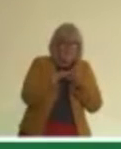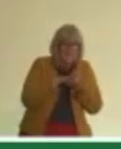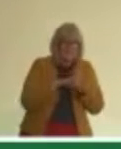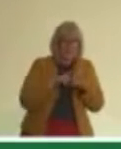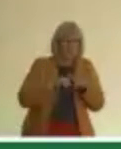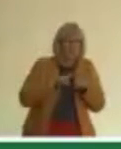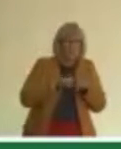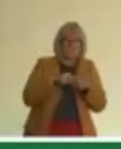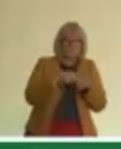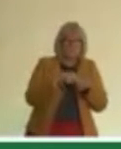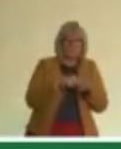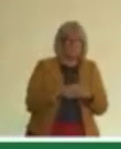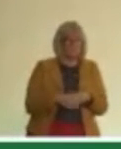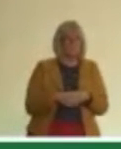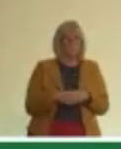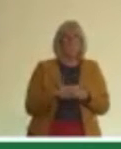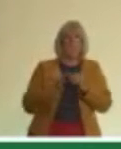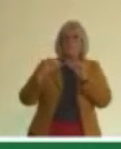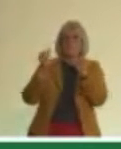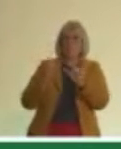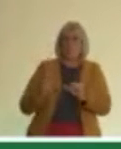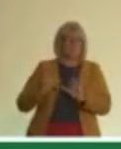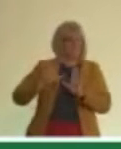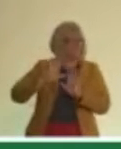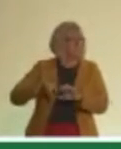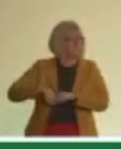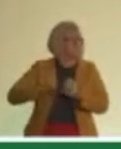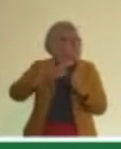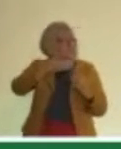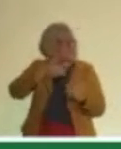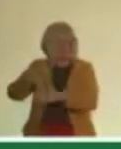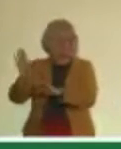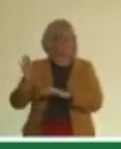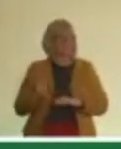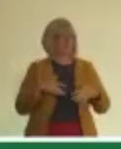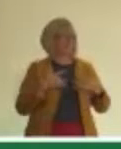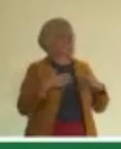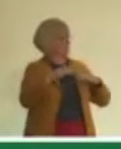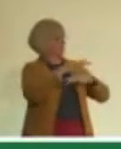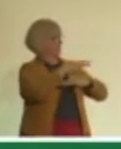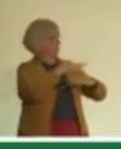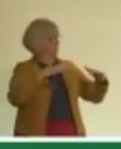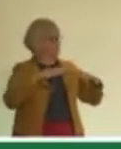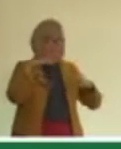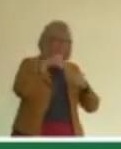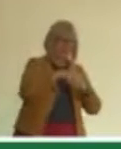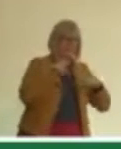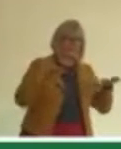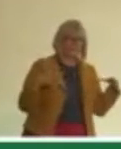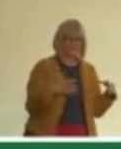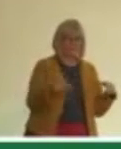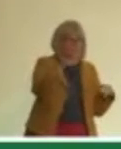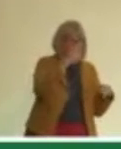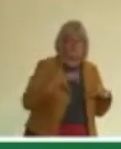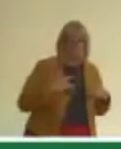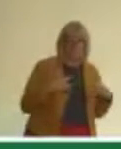are propelling progress. And what a moment to be in this party. You can feel it, can't you? A general